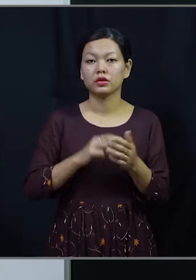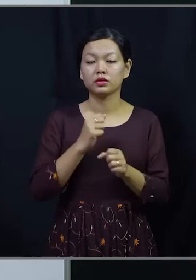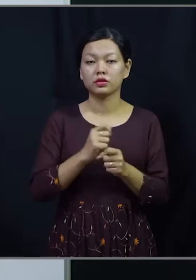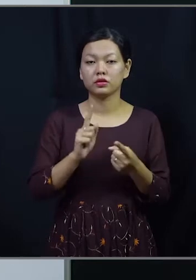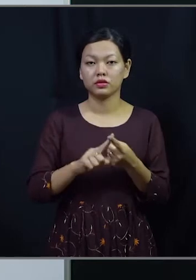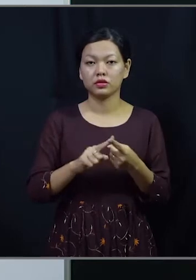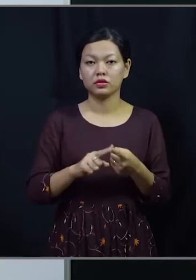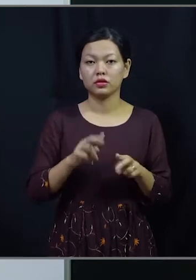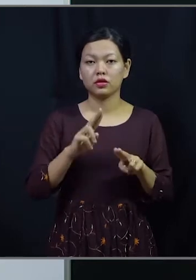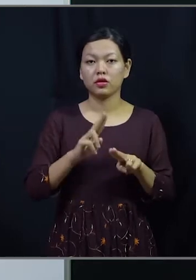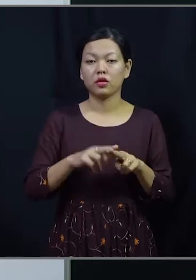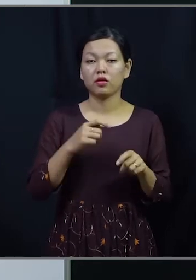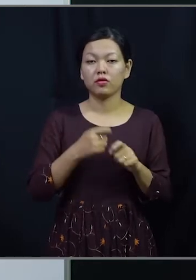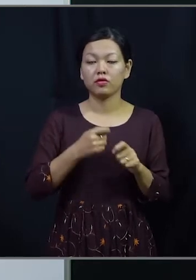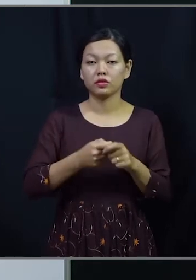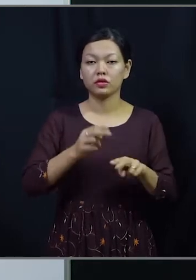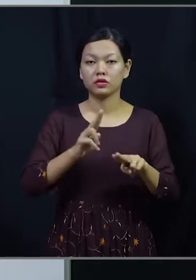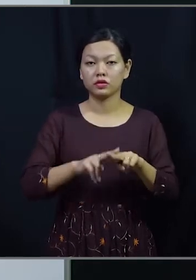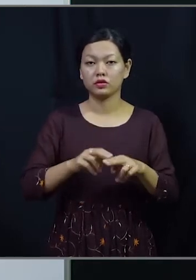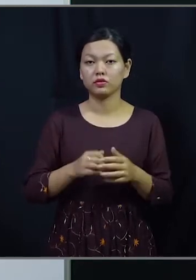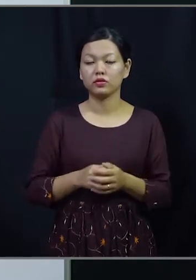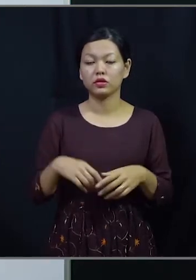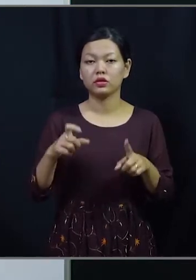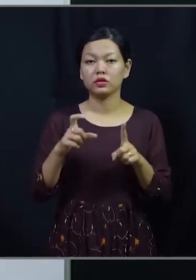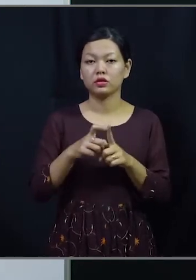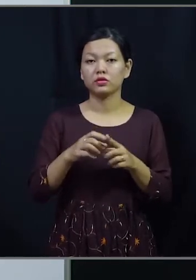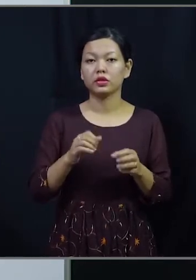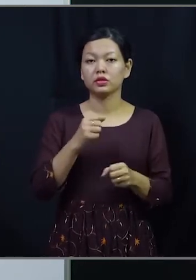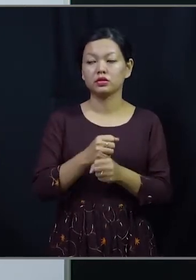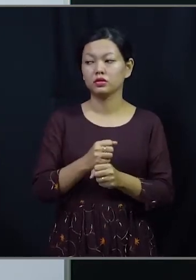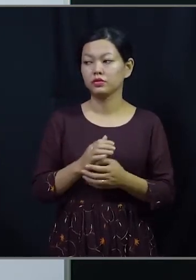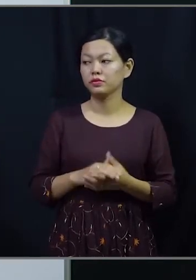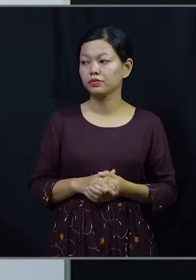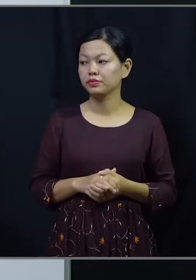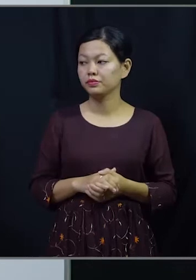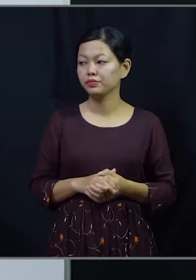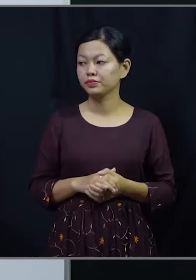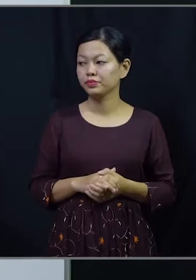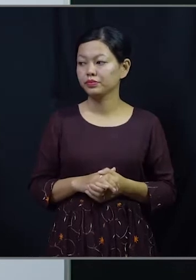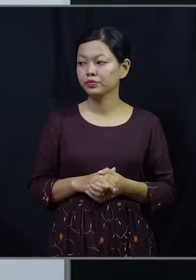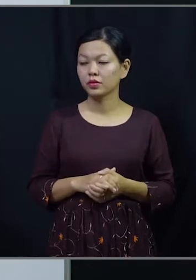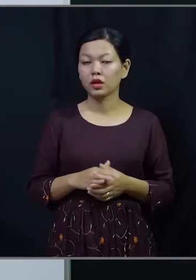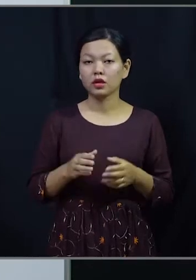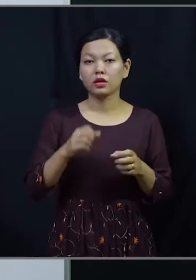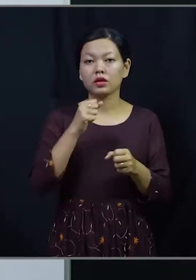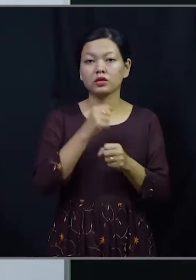function f should be a subset of domain g for g of f